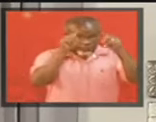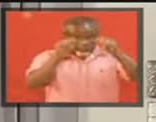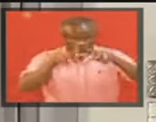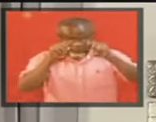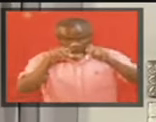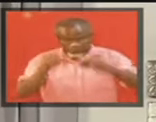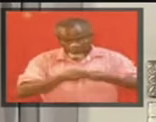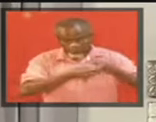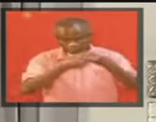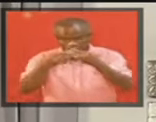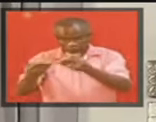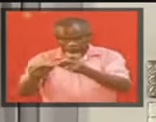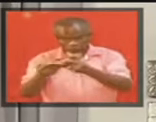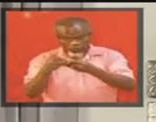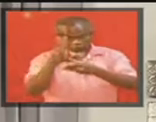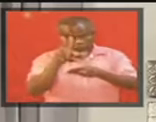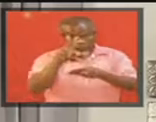sector,